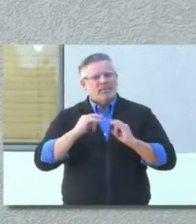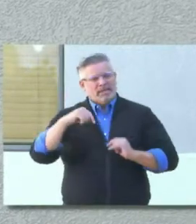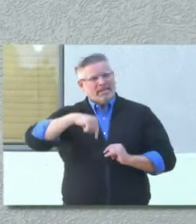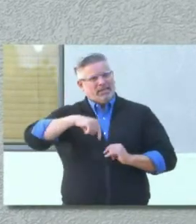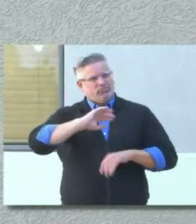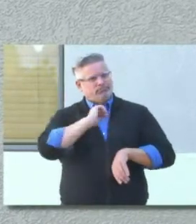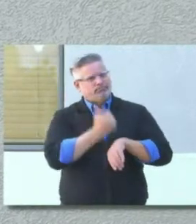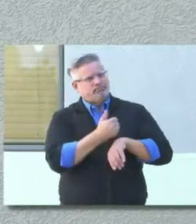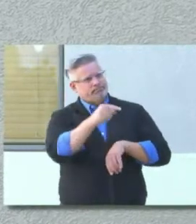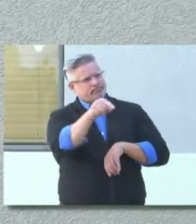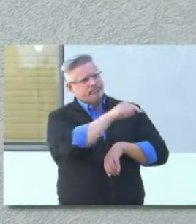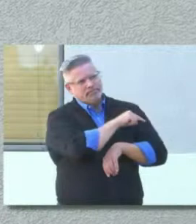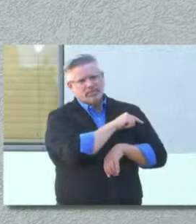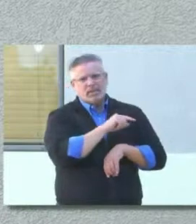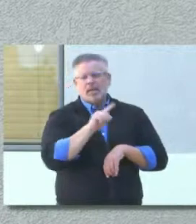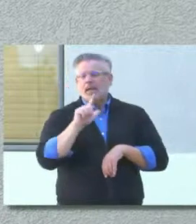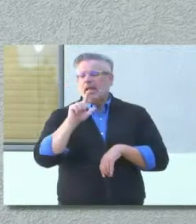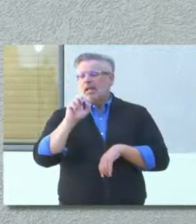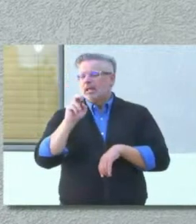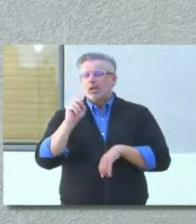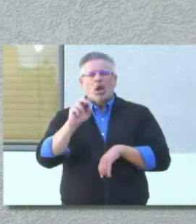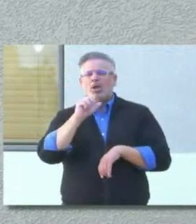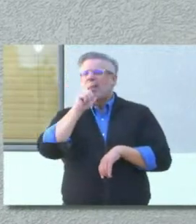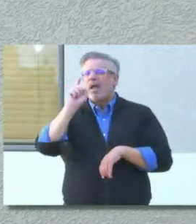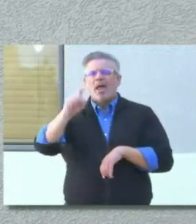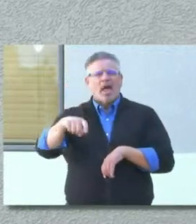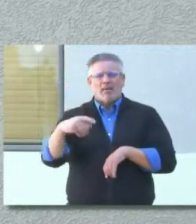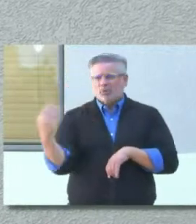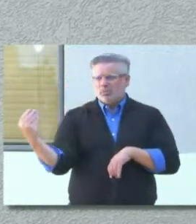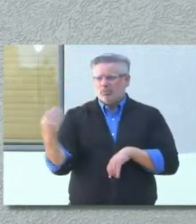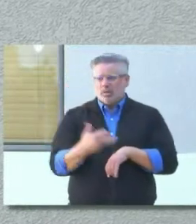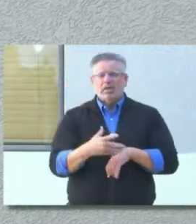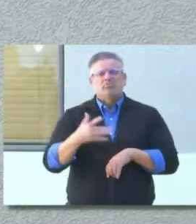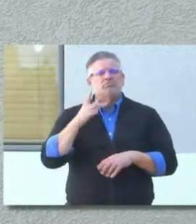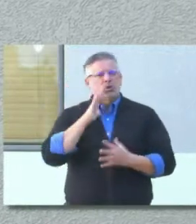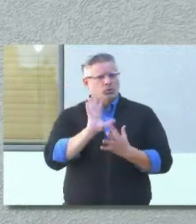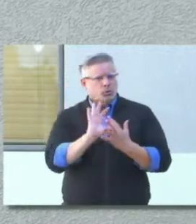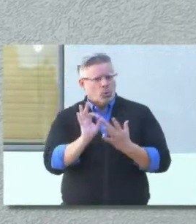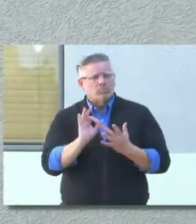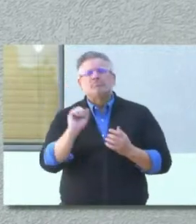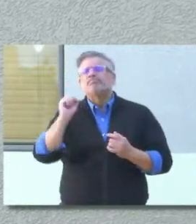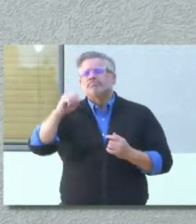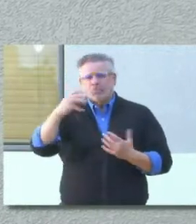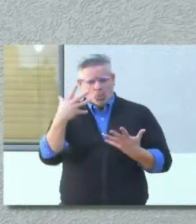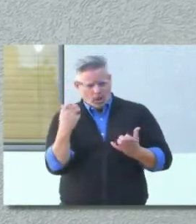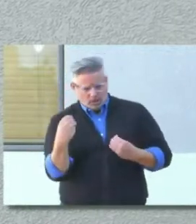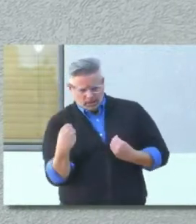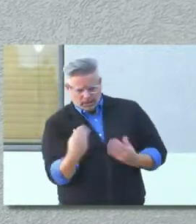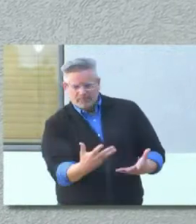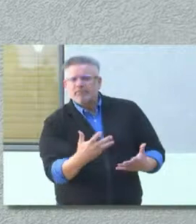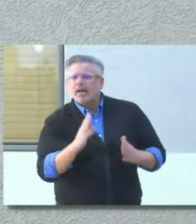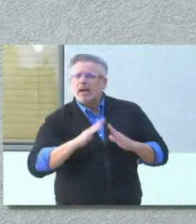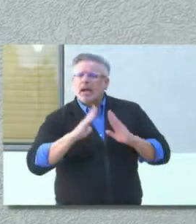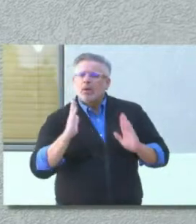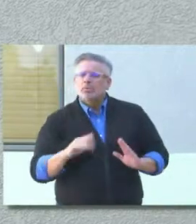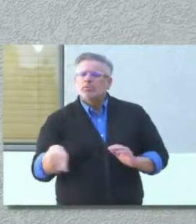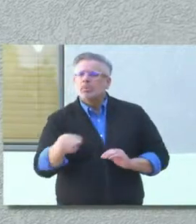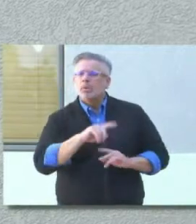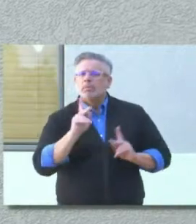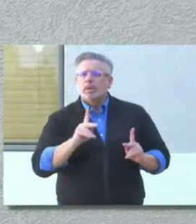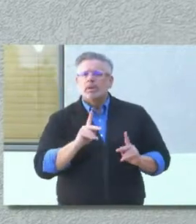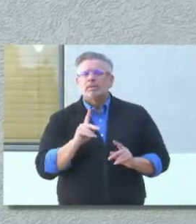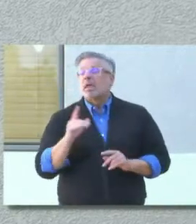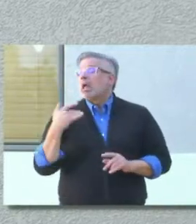site. Lennar didn't have to do that. They chose to do the right thing. They chose to be part of the solution. They could have